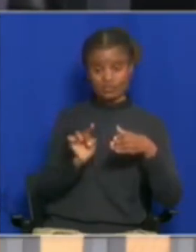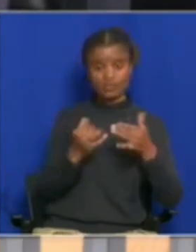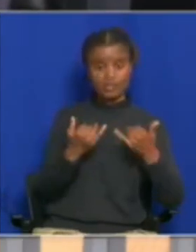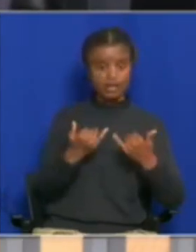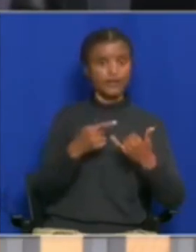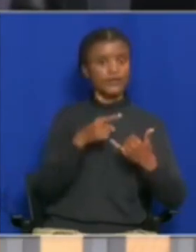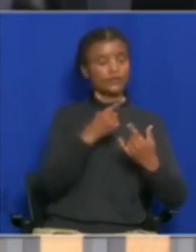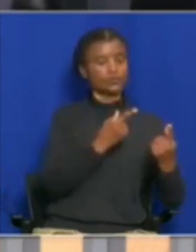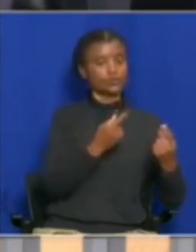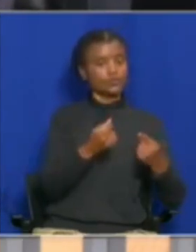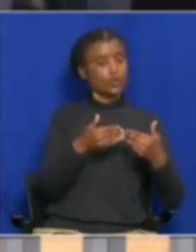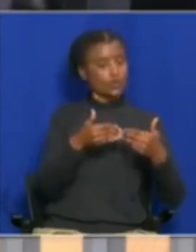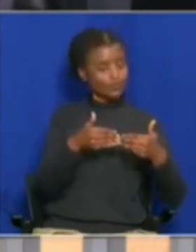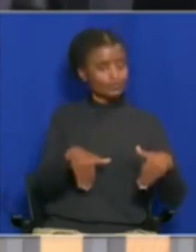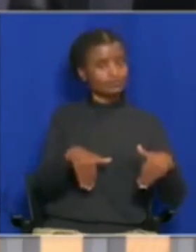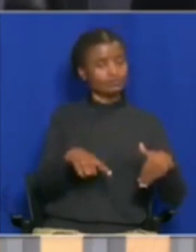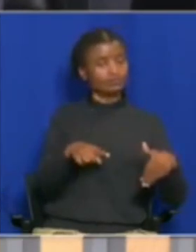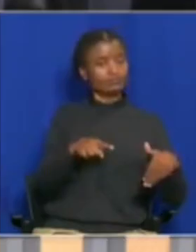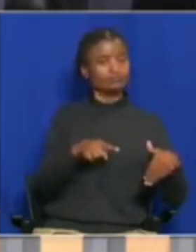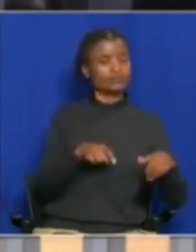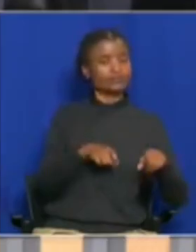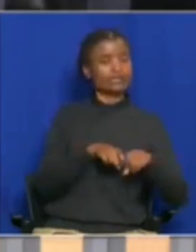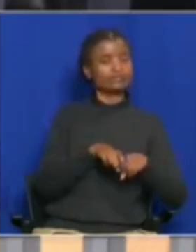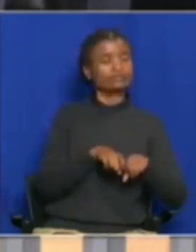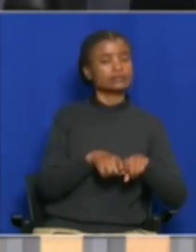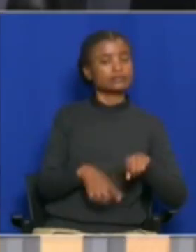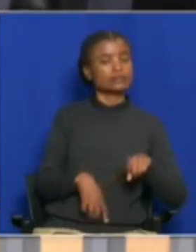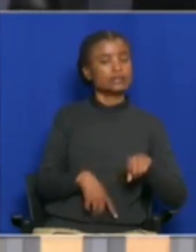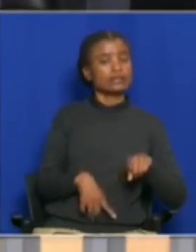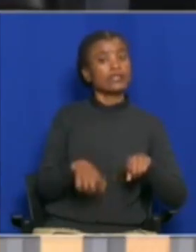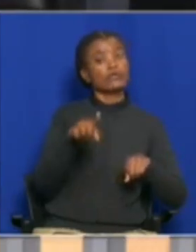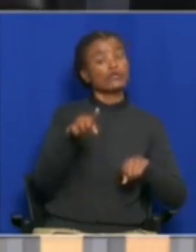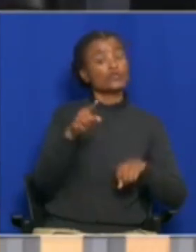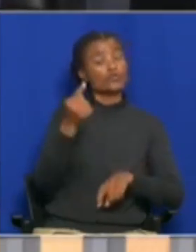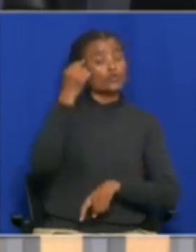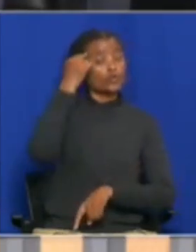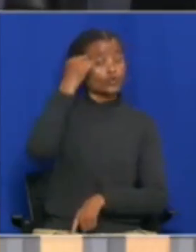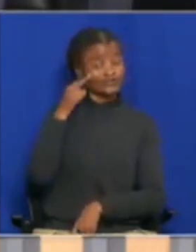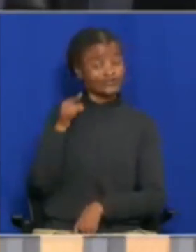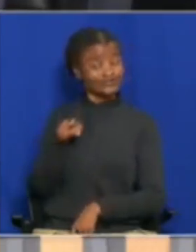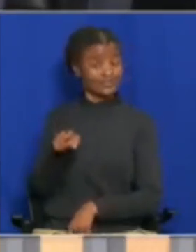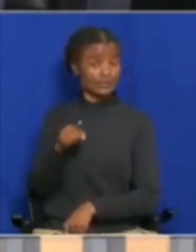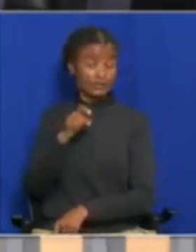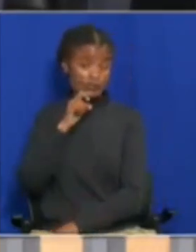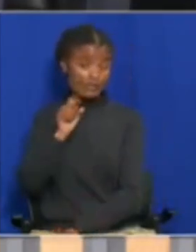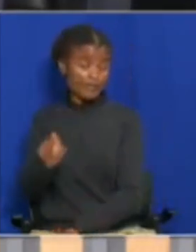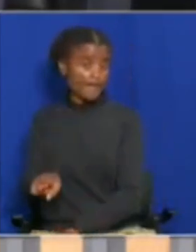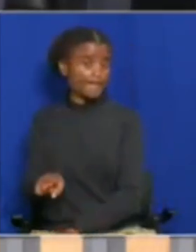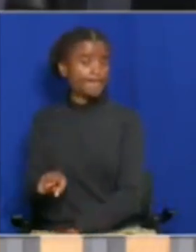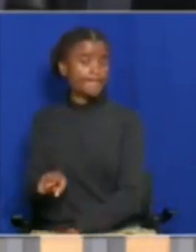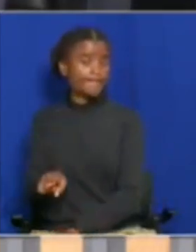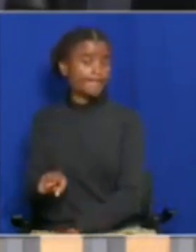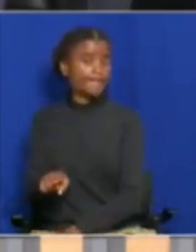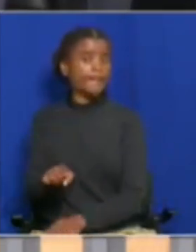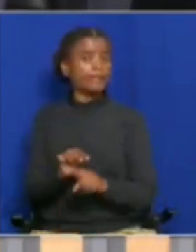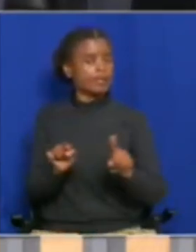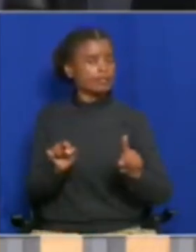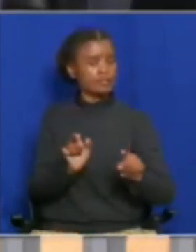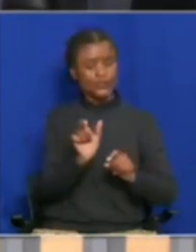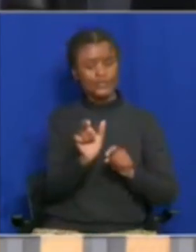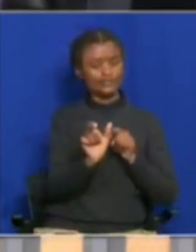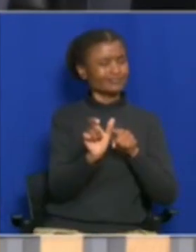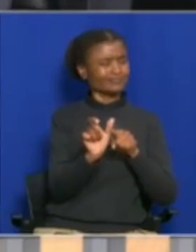said on your understanding the test was subjective. Therefore, reasonable would not have come into your